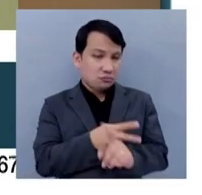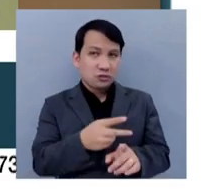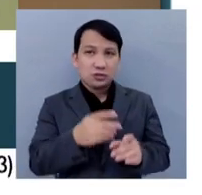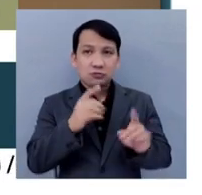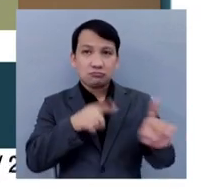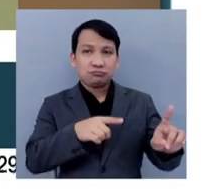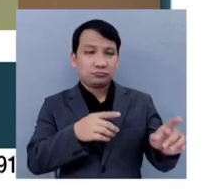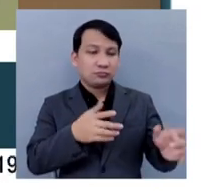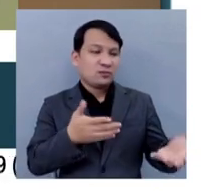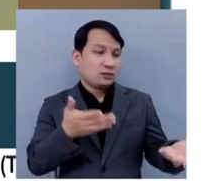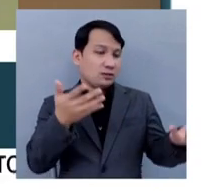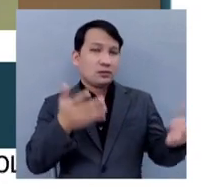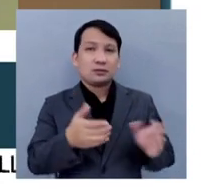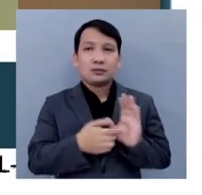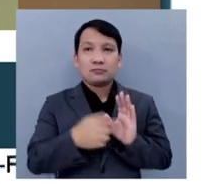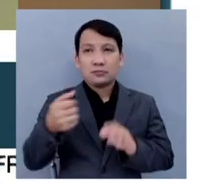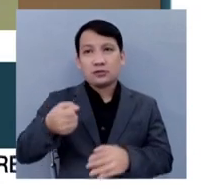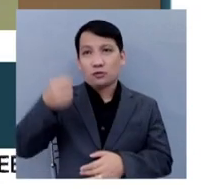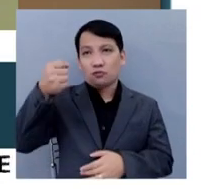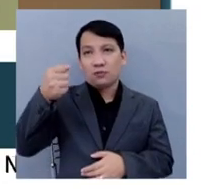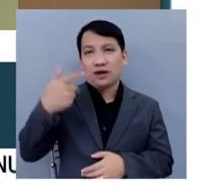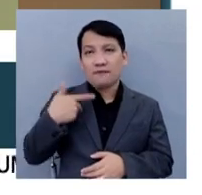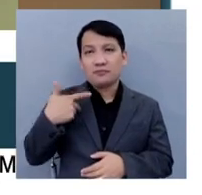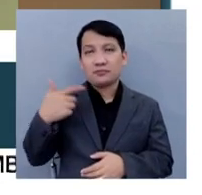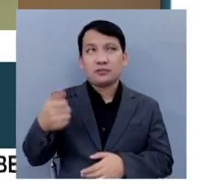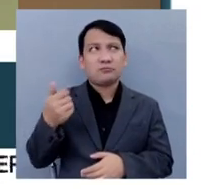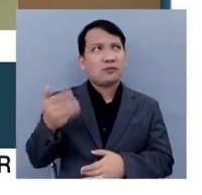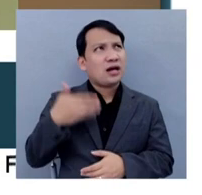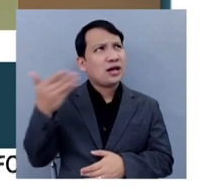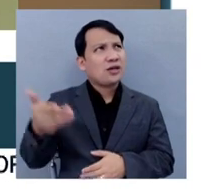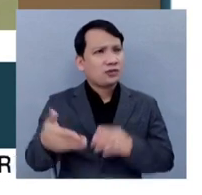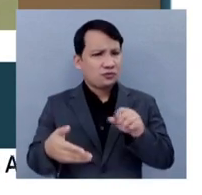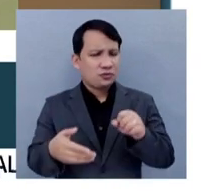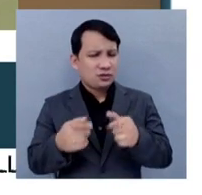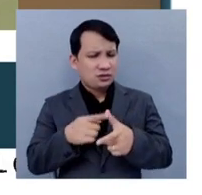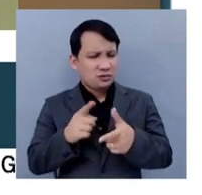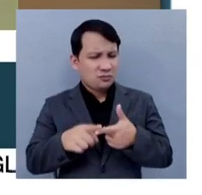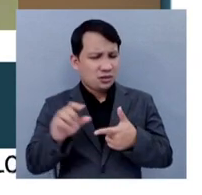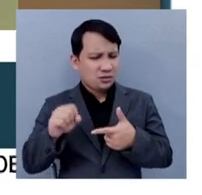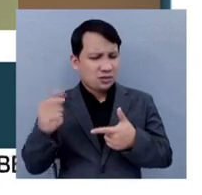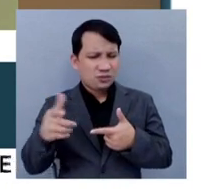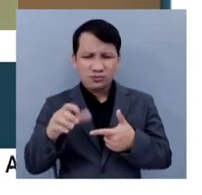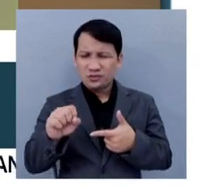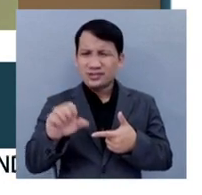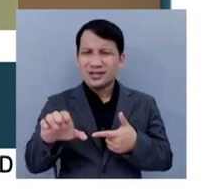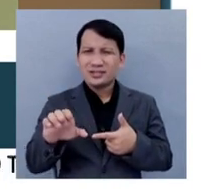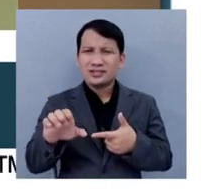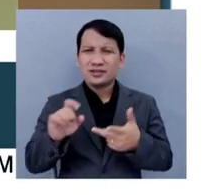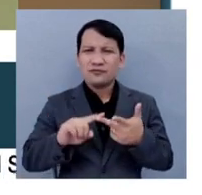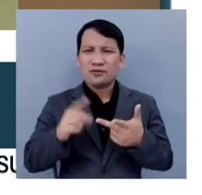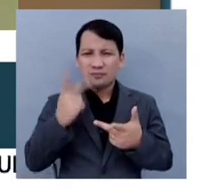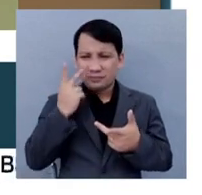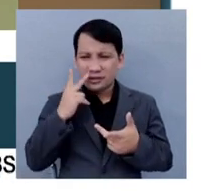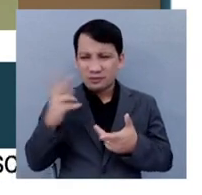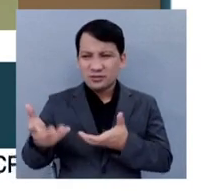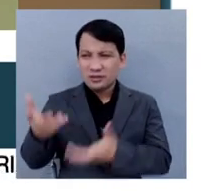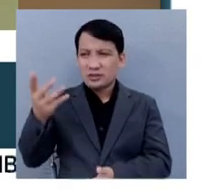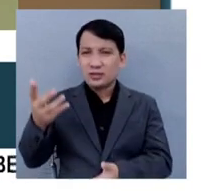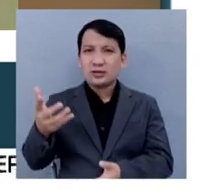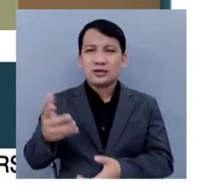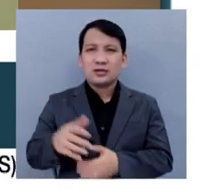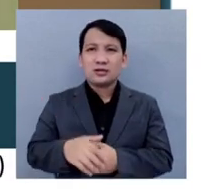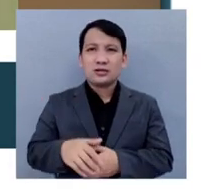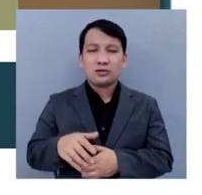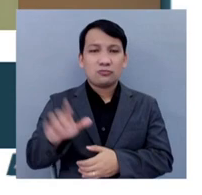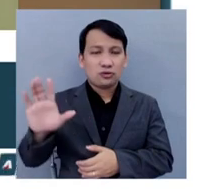So that's still pending. There's another case involving the assets that were recovered from the aide of Imelda